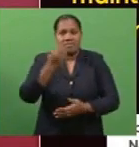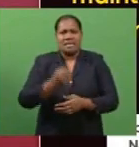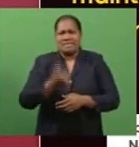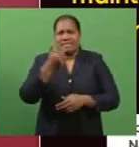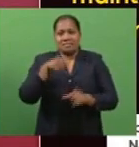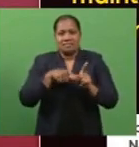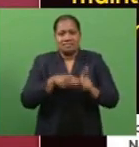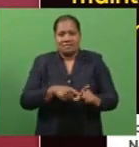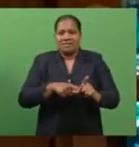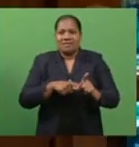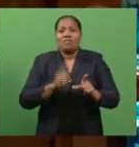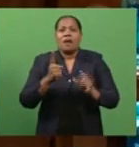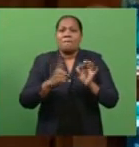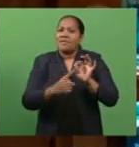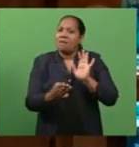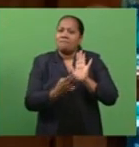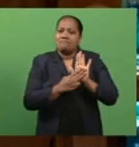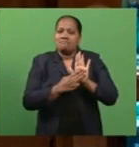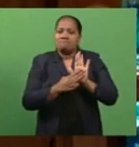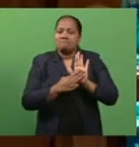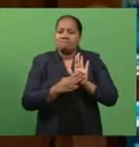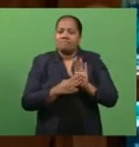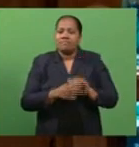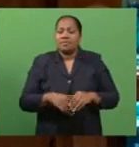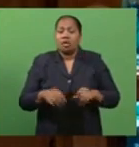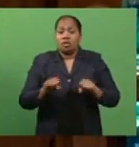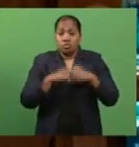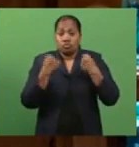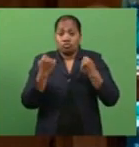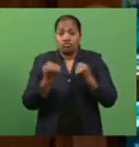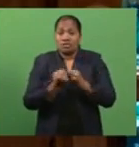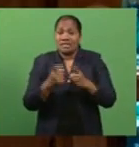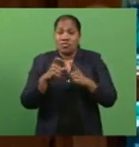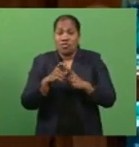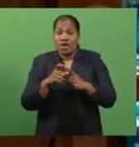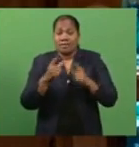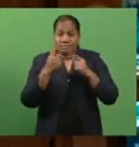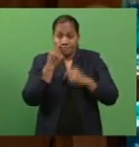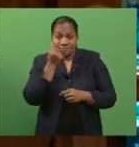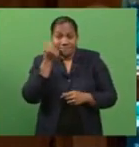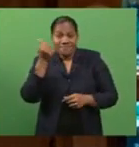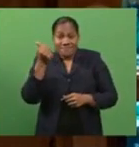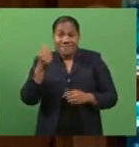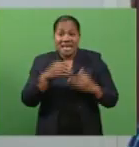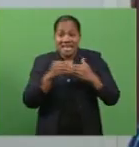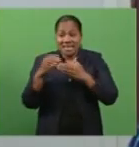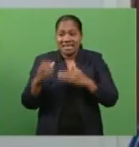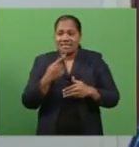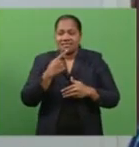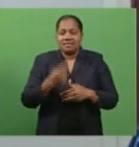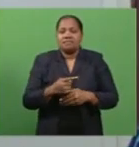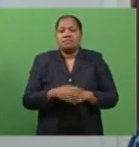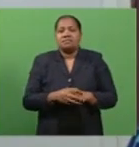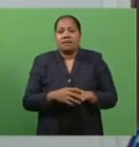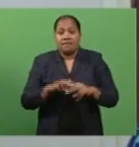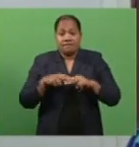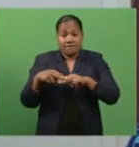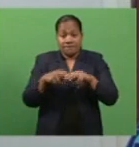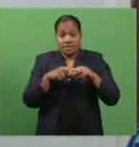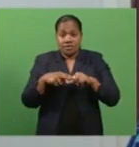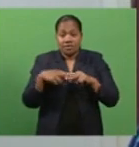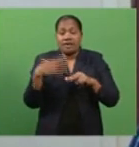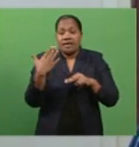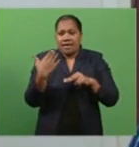term as PM. Social Democratic Liberal Party leader Sitibeni Rambuka says Fiji has lost a true